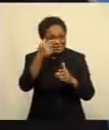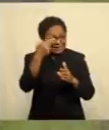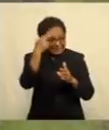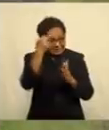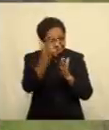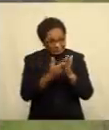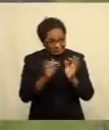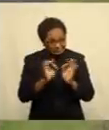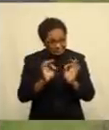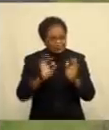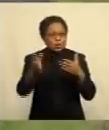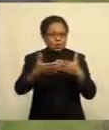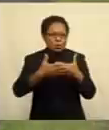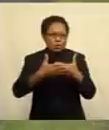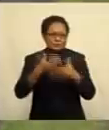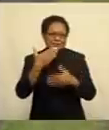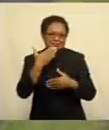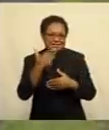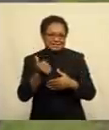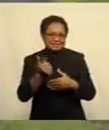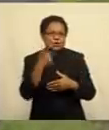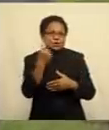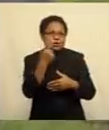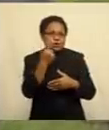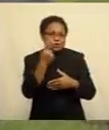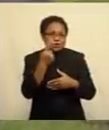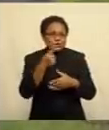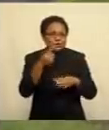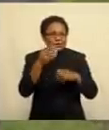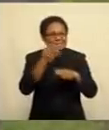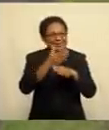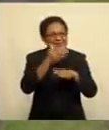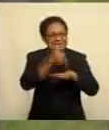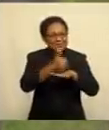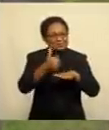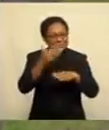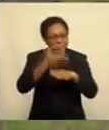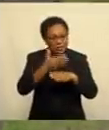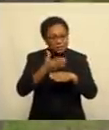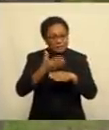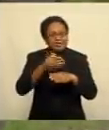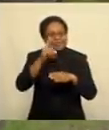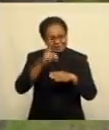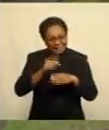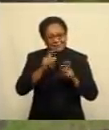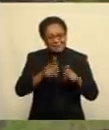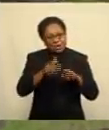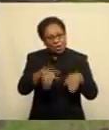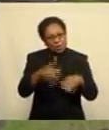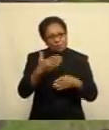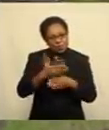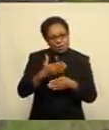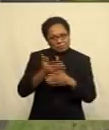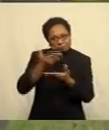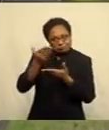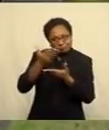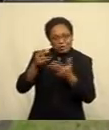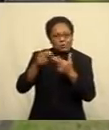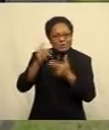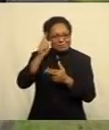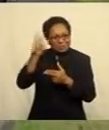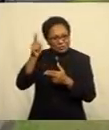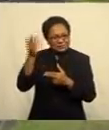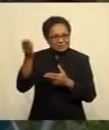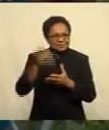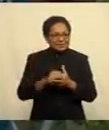down. Civil servants in confinement areas can work from home given they make arrangements with their respective permanent secretaries. The government